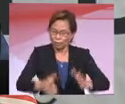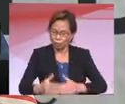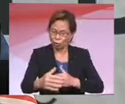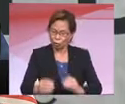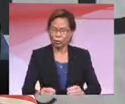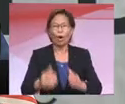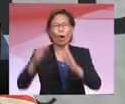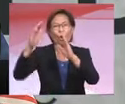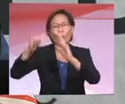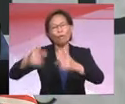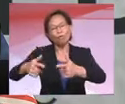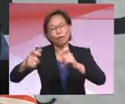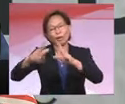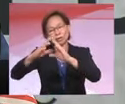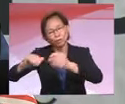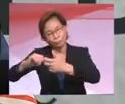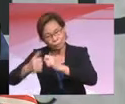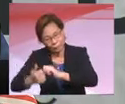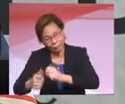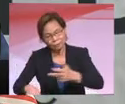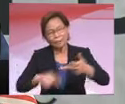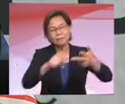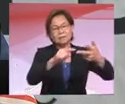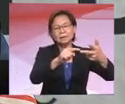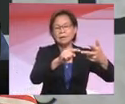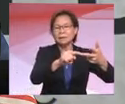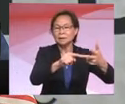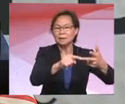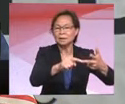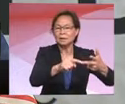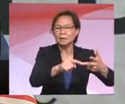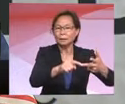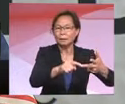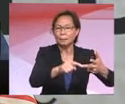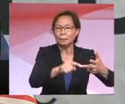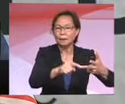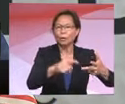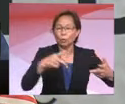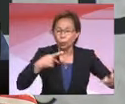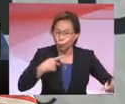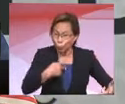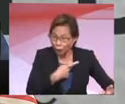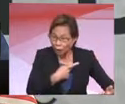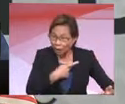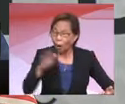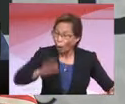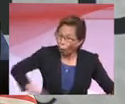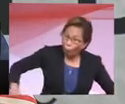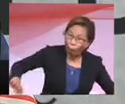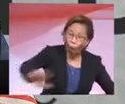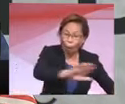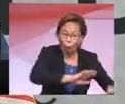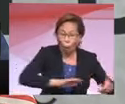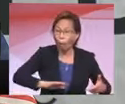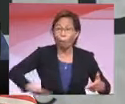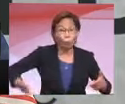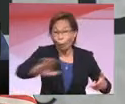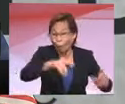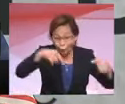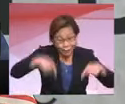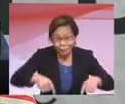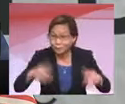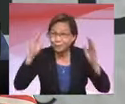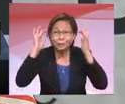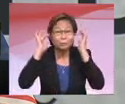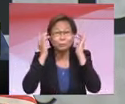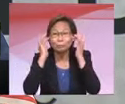possible. Then the third issue, certainly that this is what we, all of us here, we were not